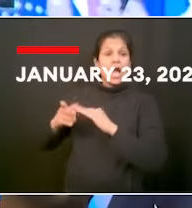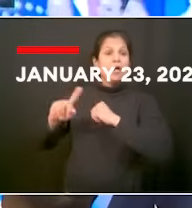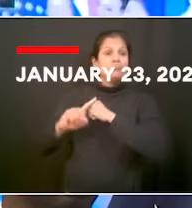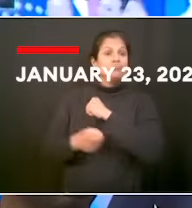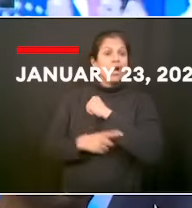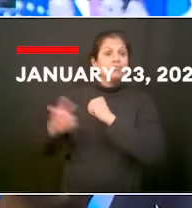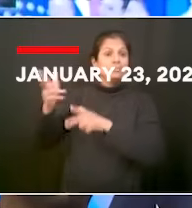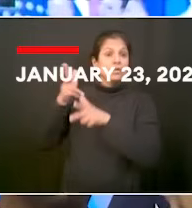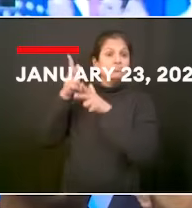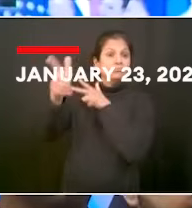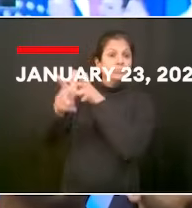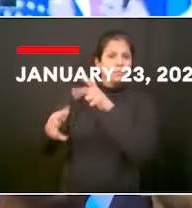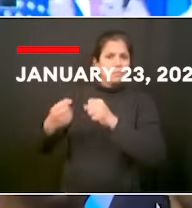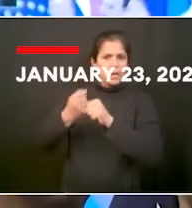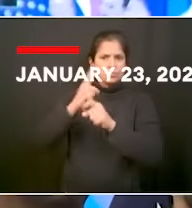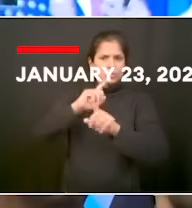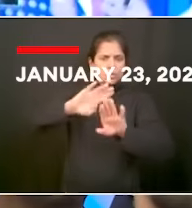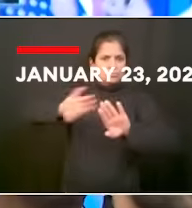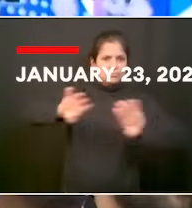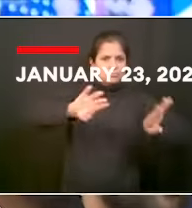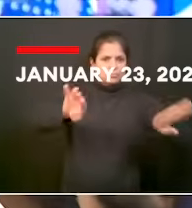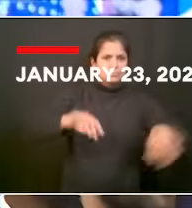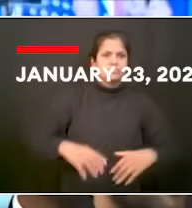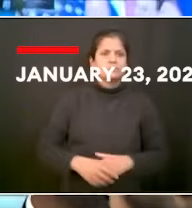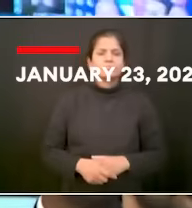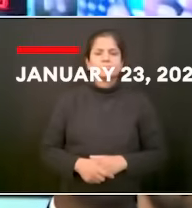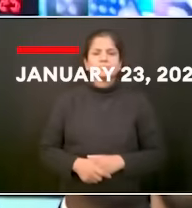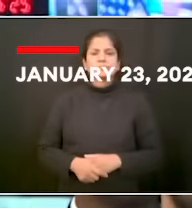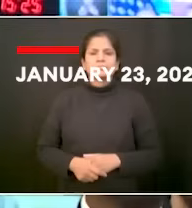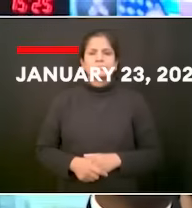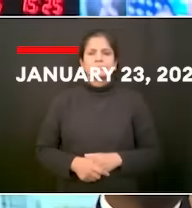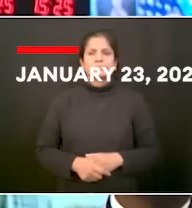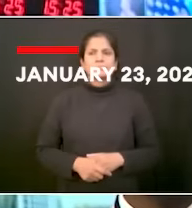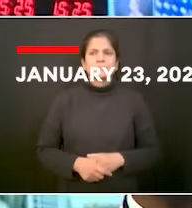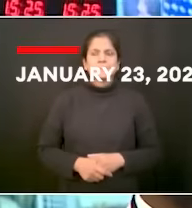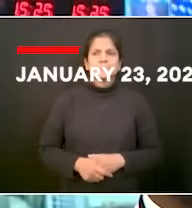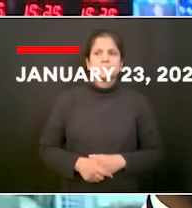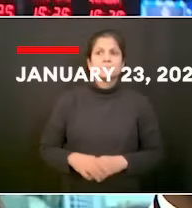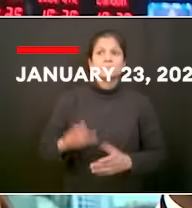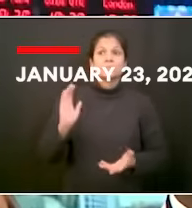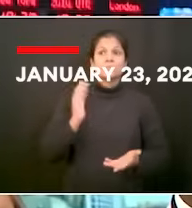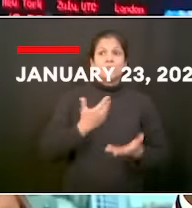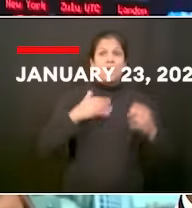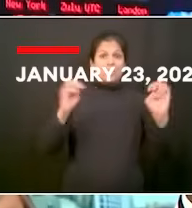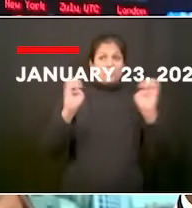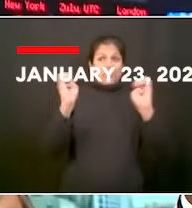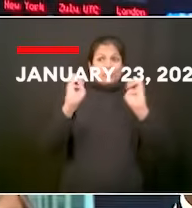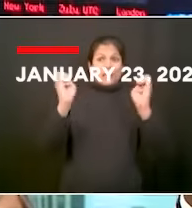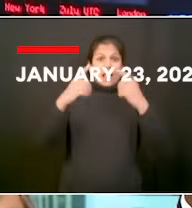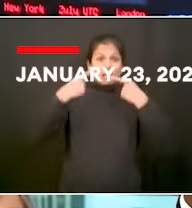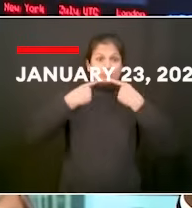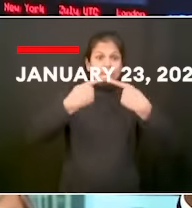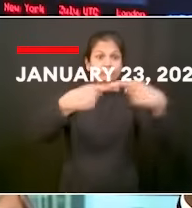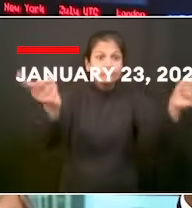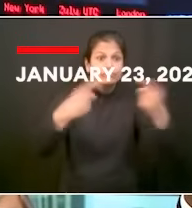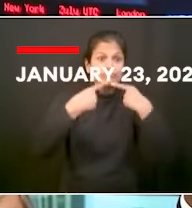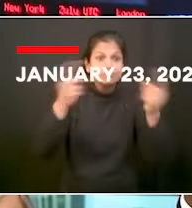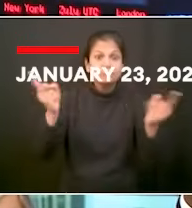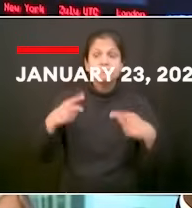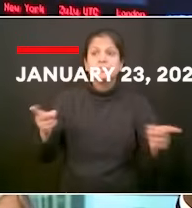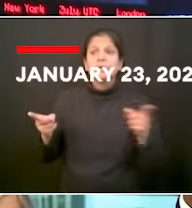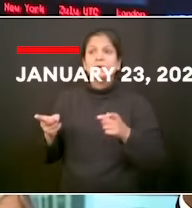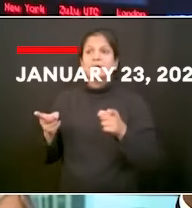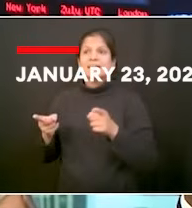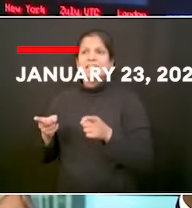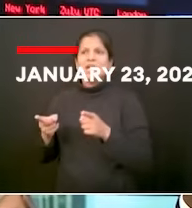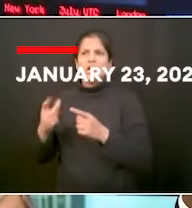for some of the additional remarks. Our emergency declarations largely allow for restricted traffic, so we'll be monitoring roadway